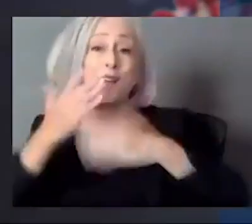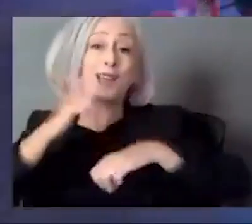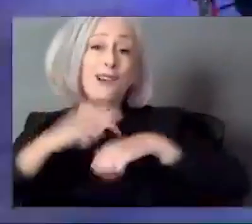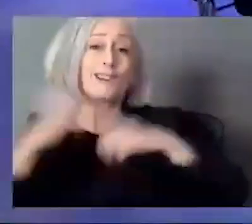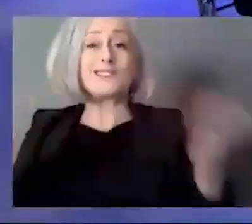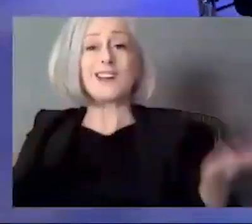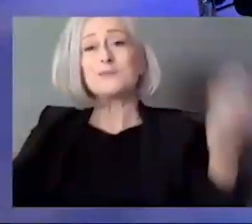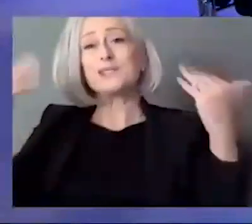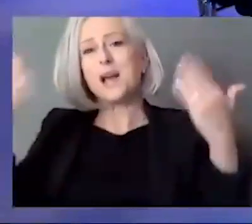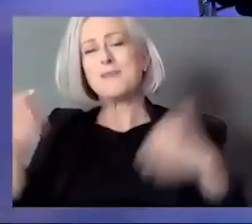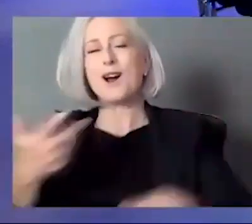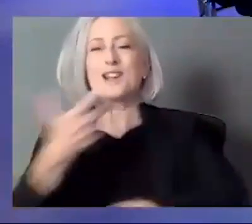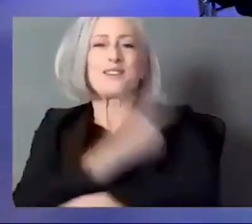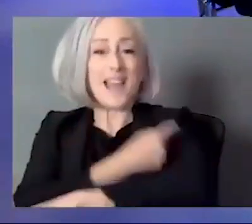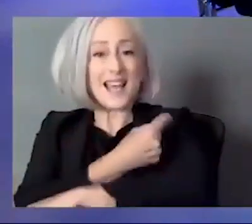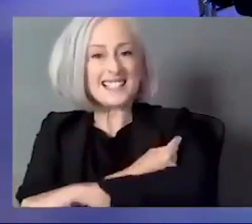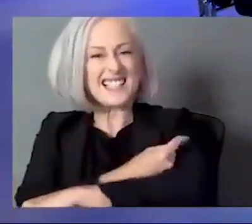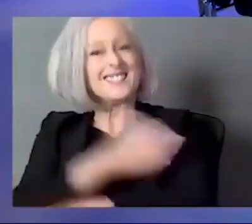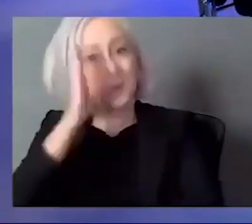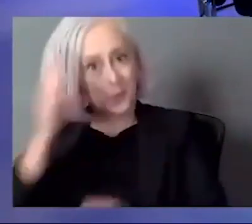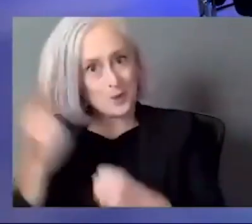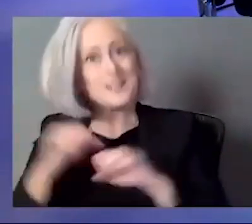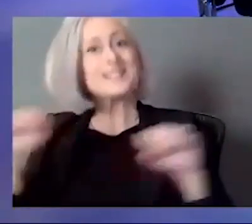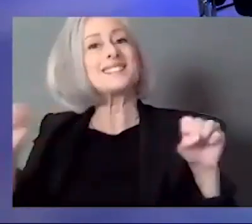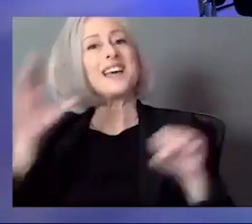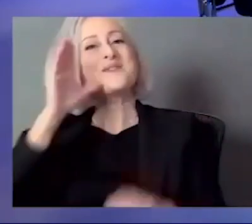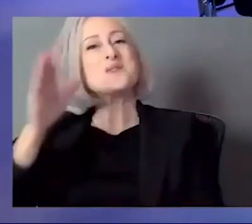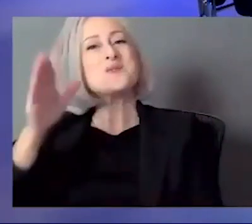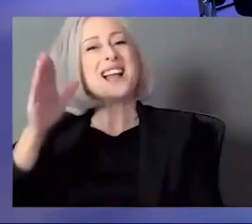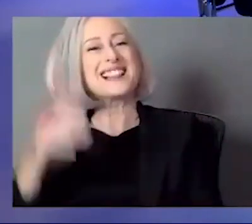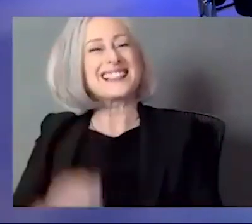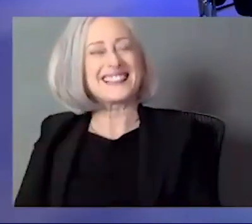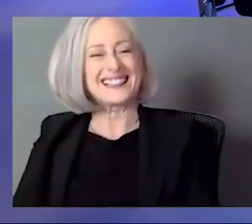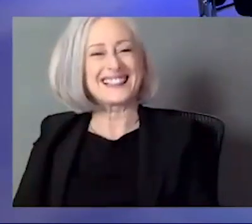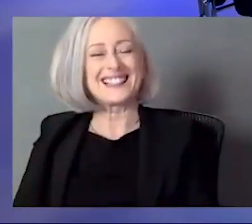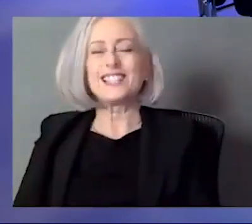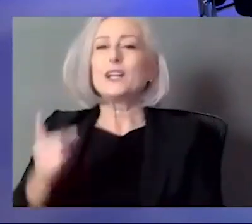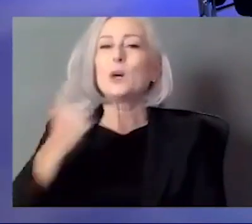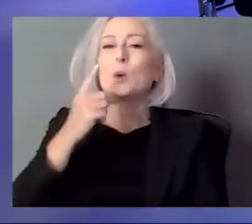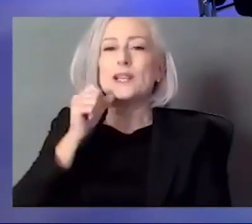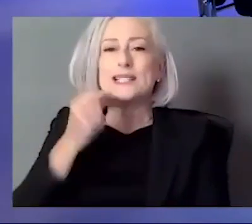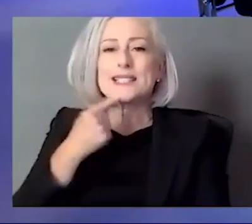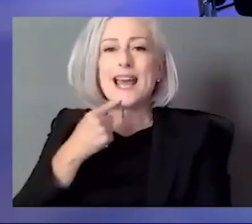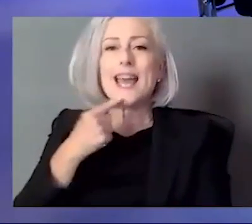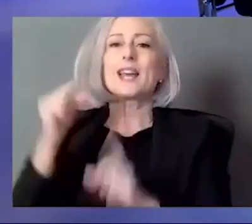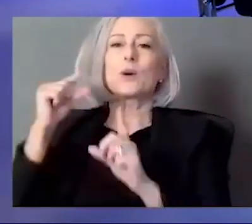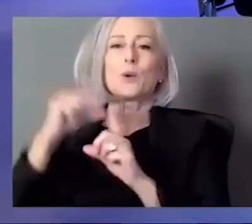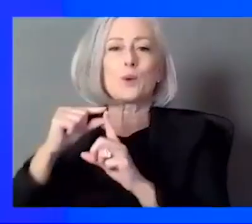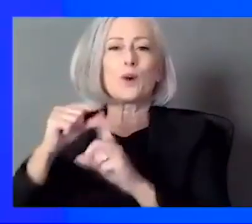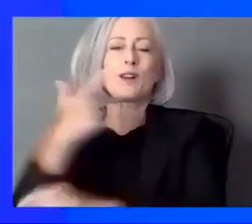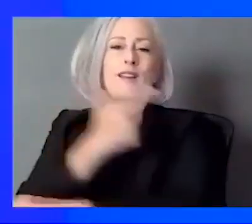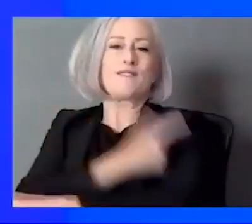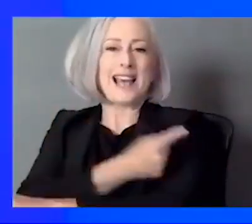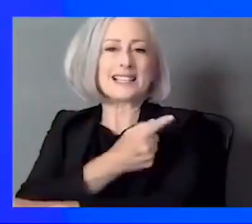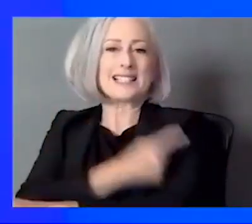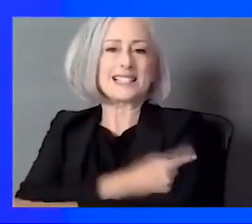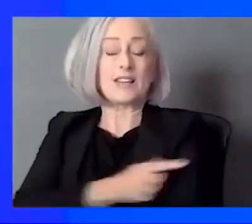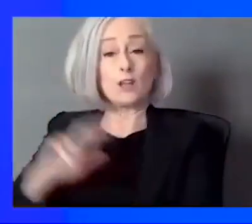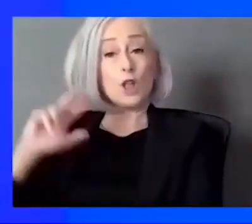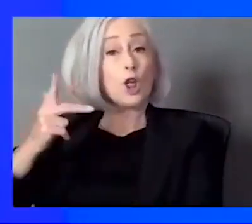so you can be safe. Yeah, I think I love continue to say vaccination. I don't know about this third wave. Certainly,